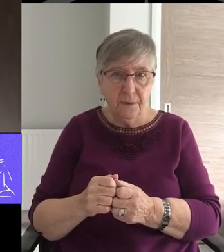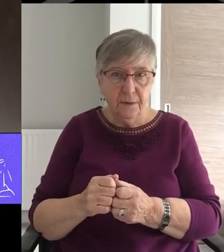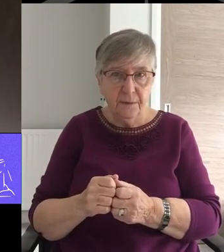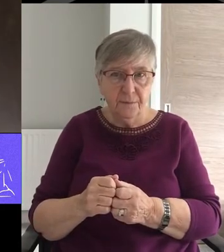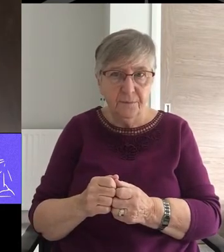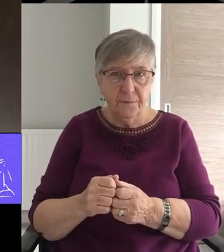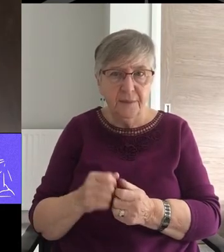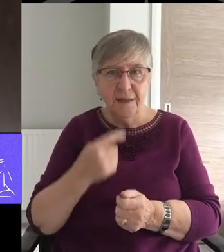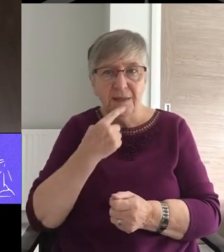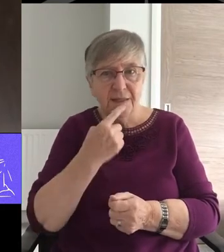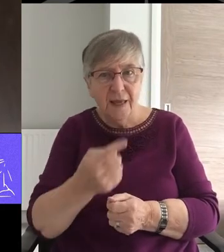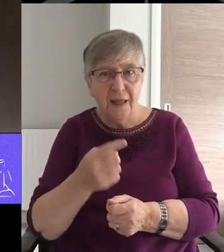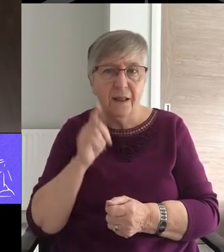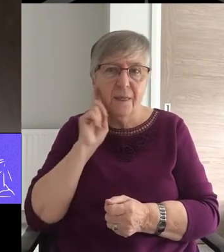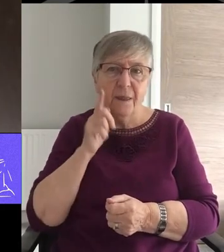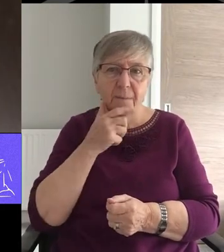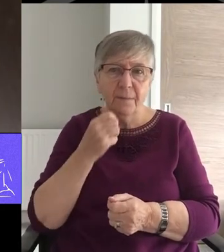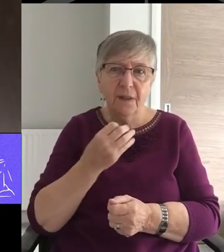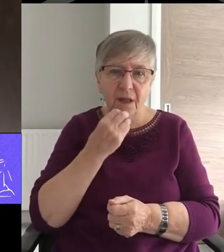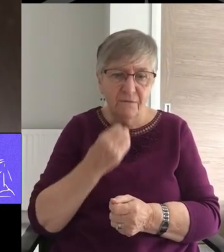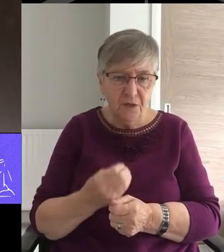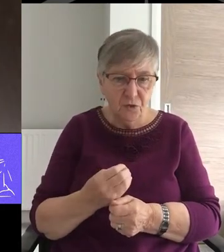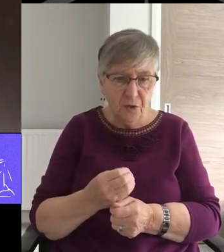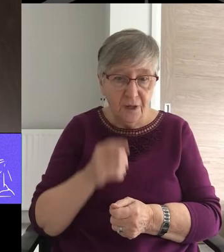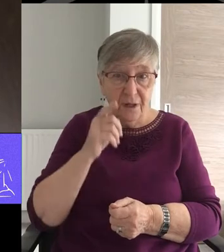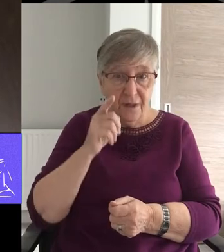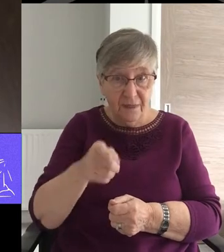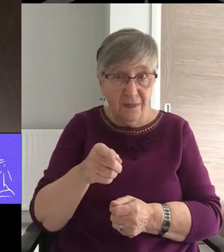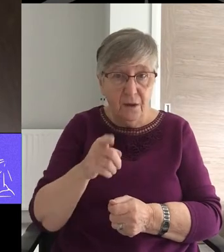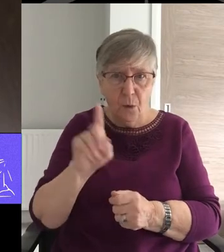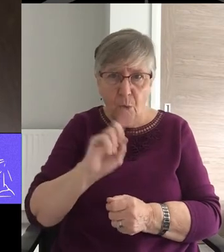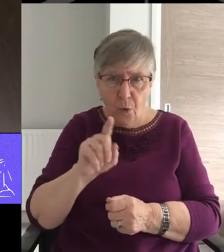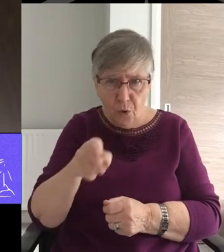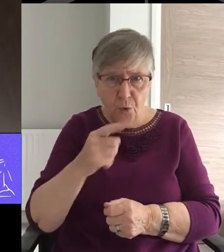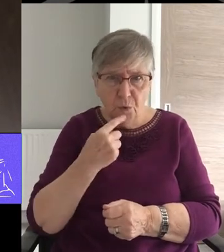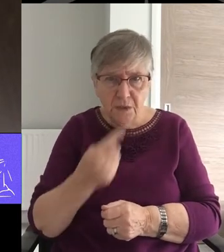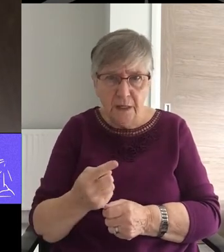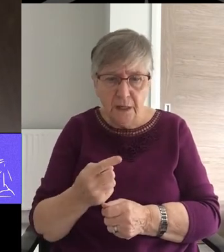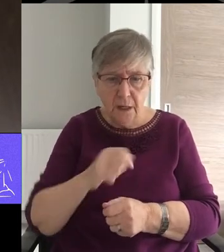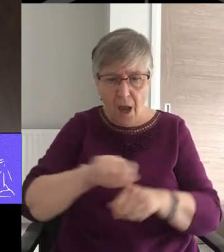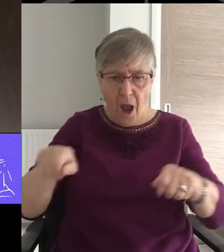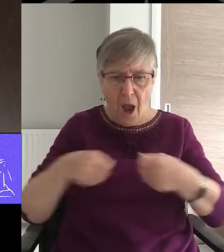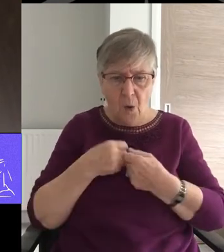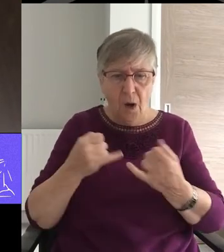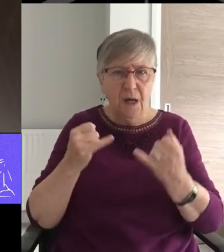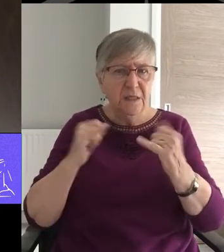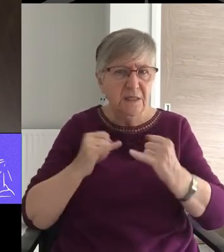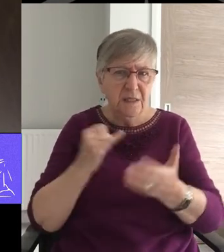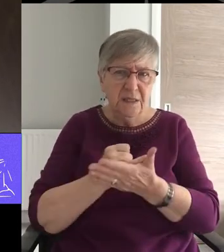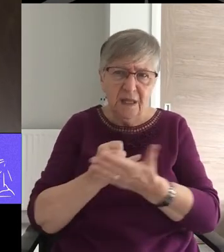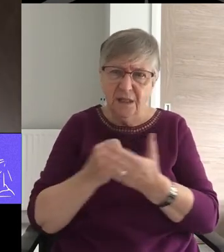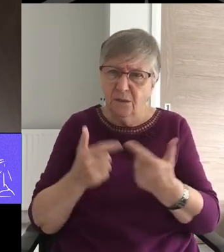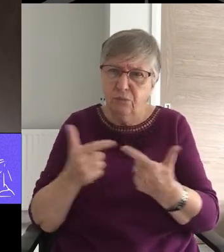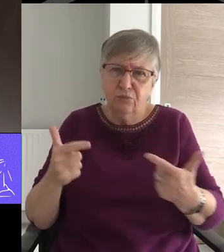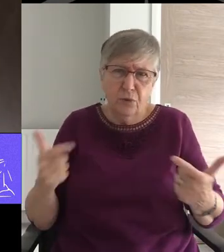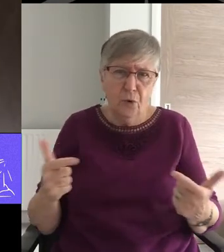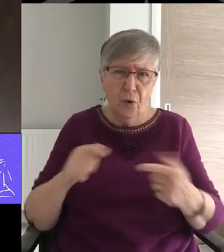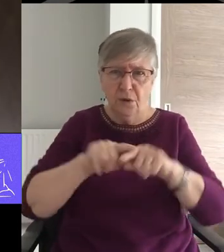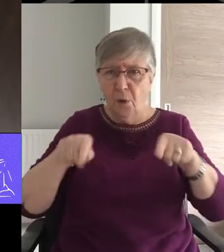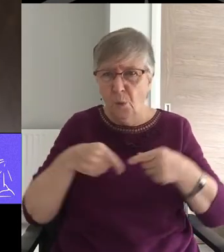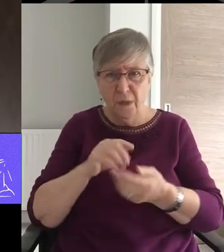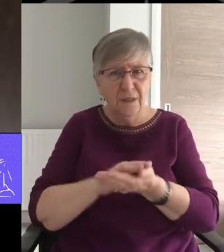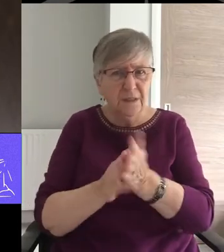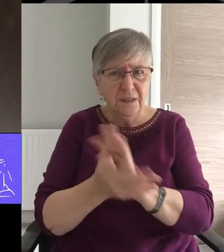Son of man, say to the Israelites, this is what you are saying. Our offences and sins weigh us down, and we are wasting away because of